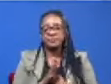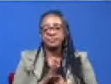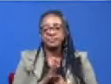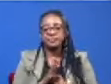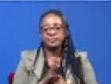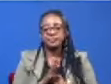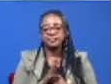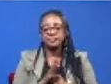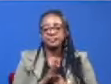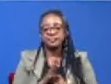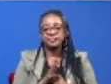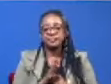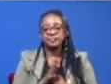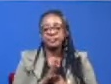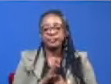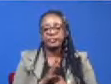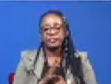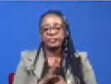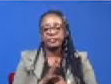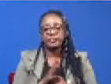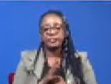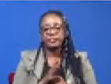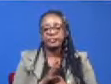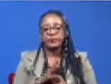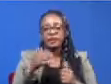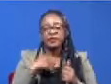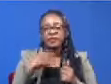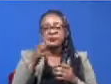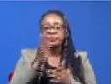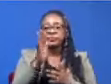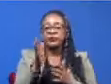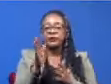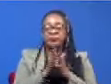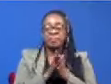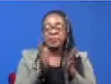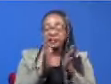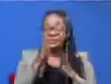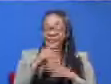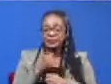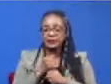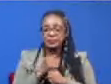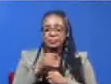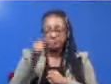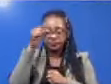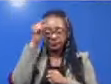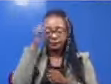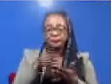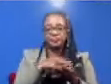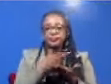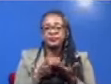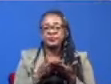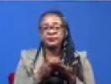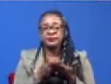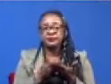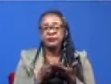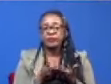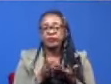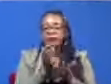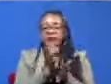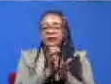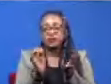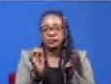Continues to undermine our development and erode public trust. The government's failure to decisively